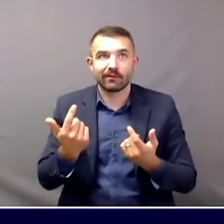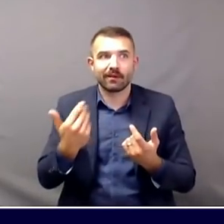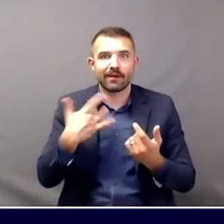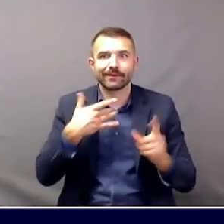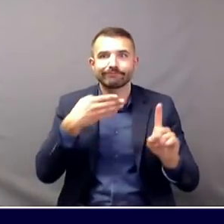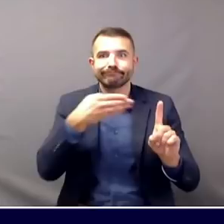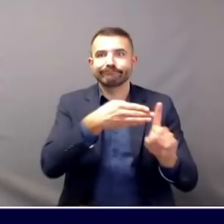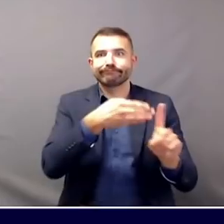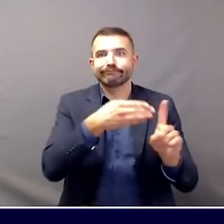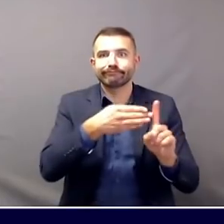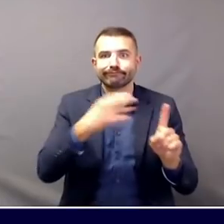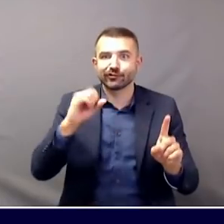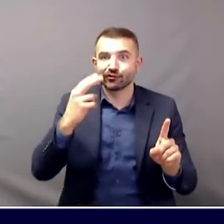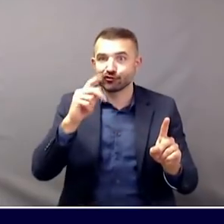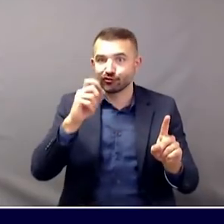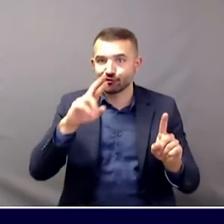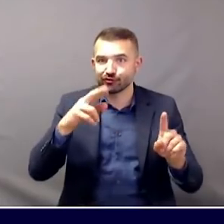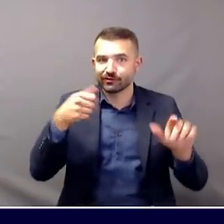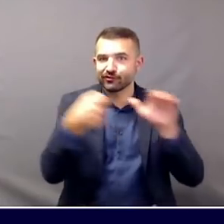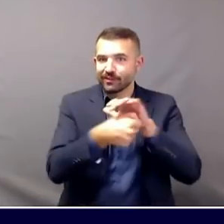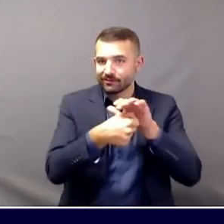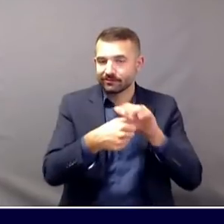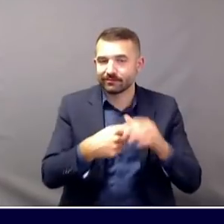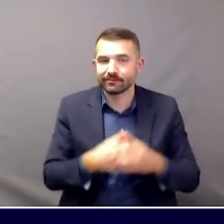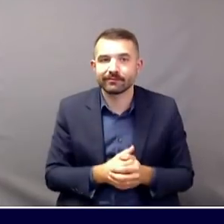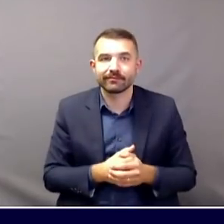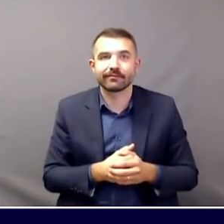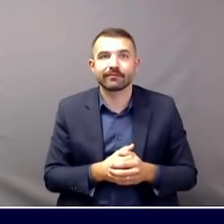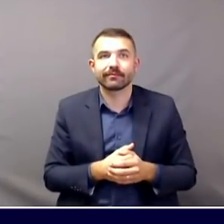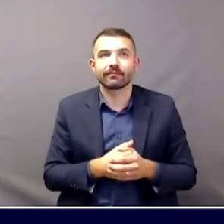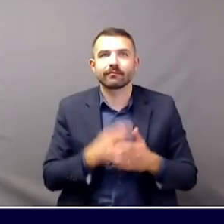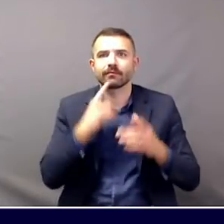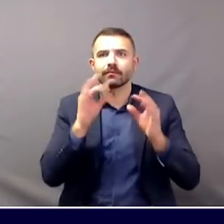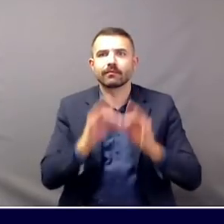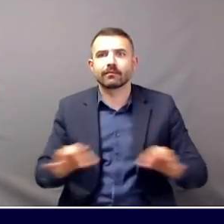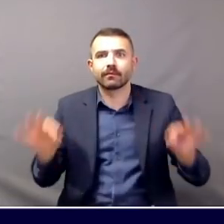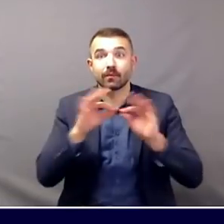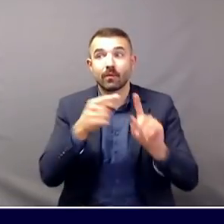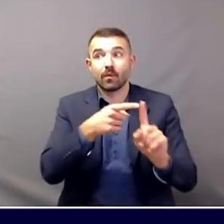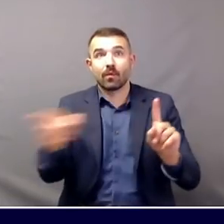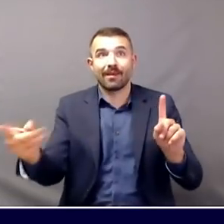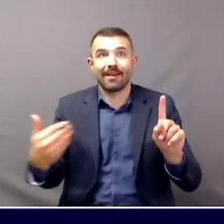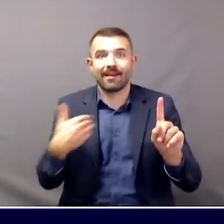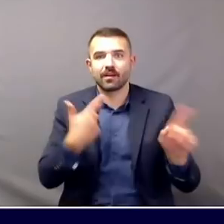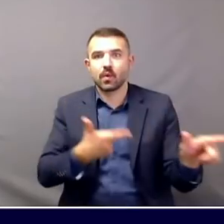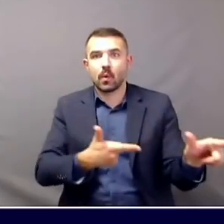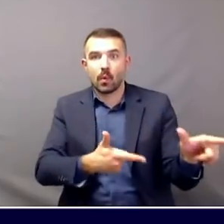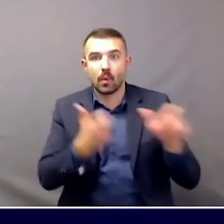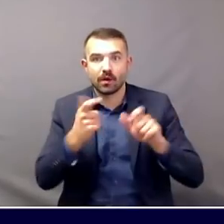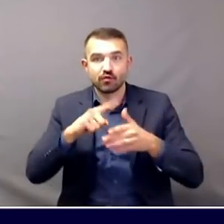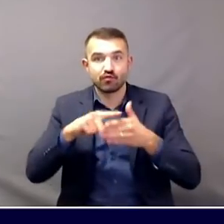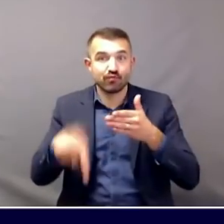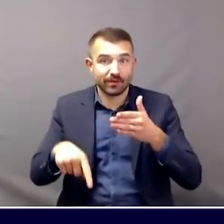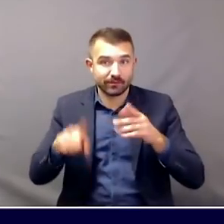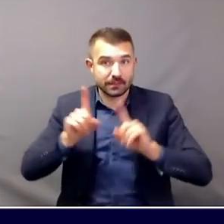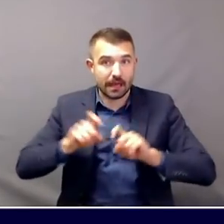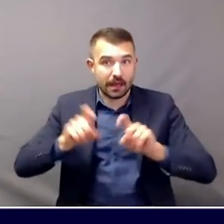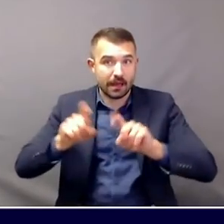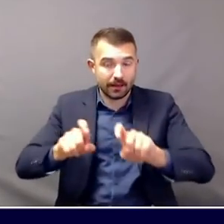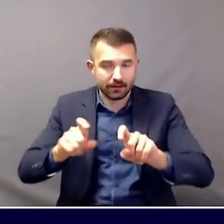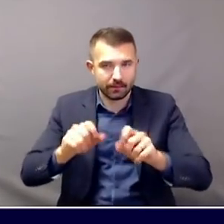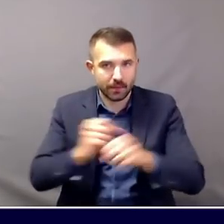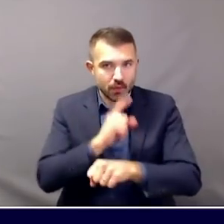for people experiencing homelessness are equipped with some of the rapid testing, so that when individuals come to use those